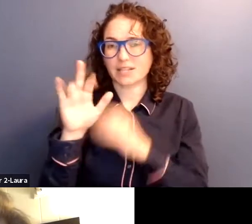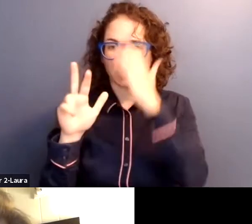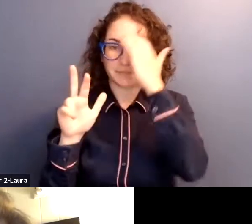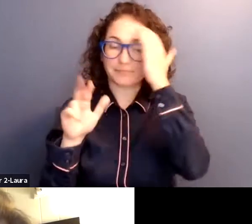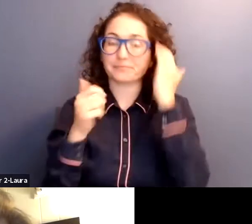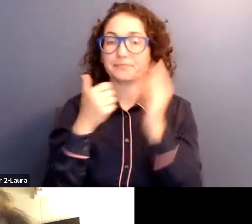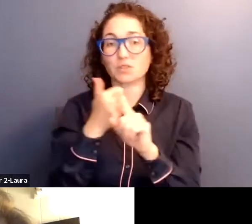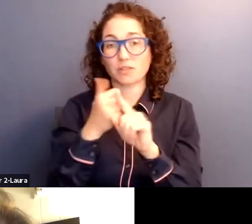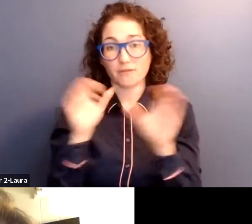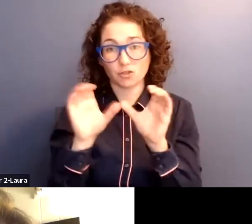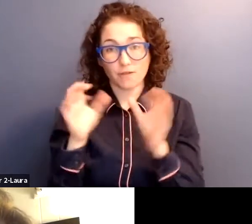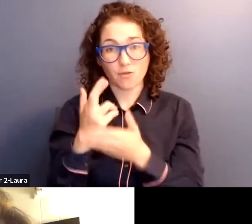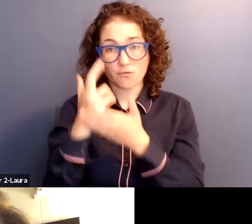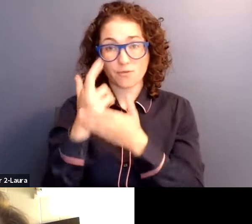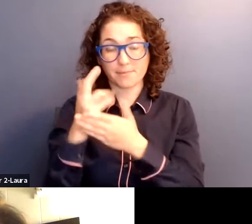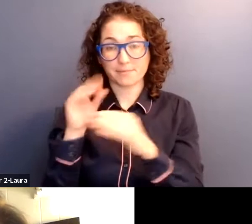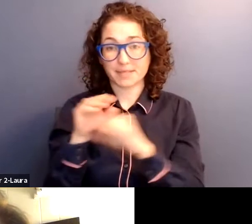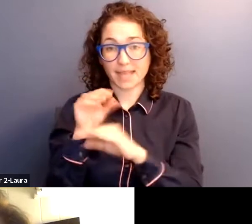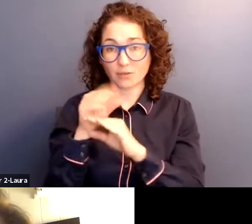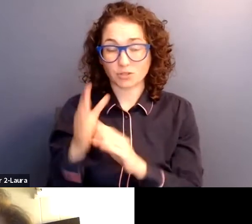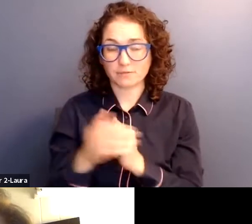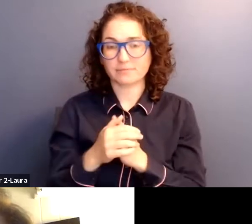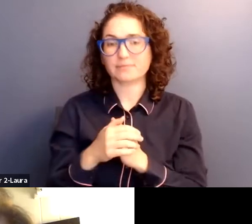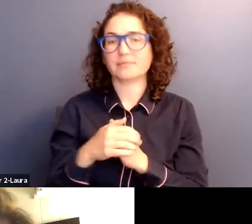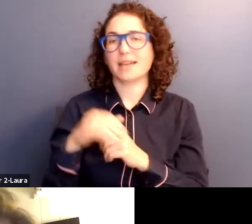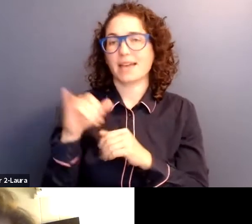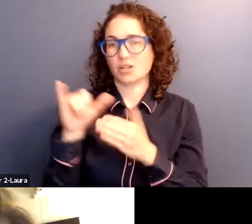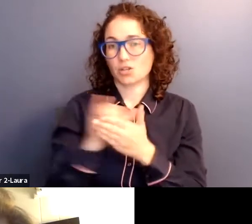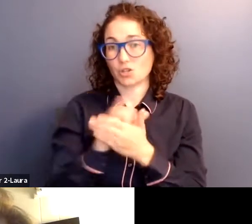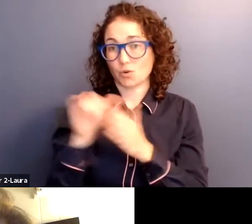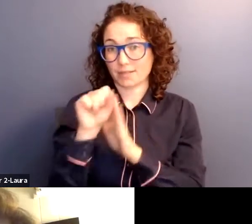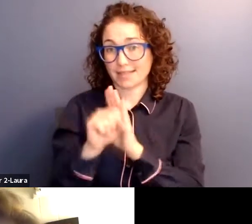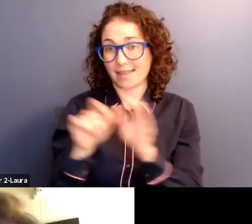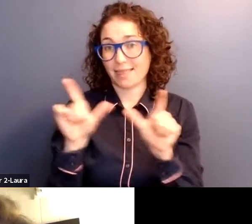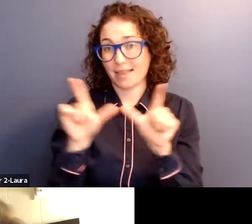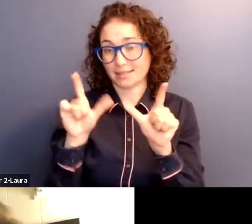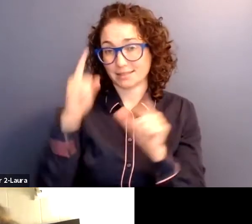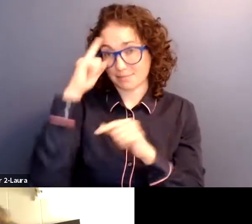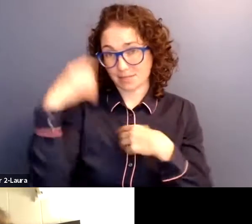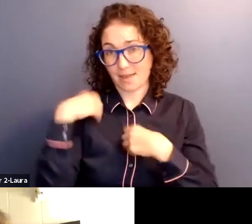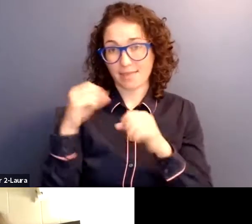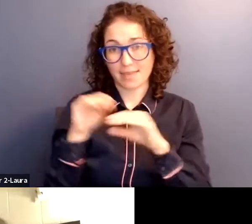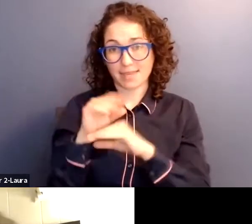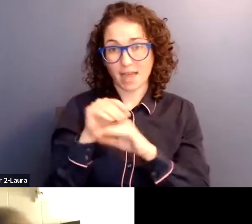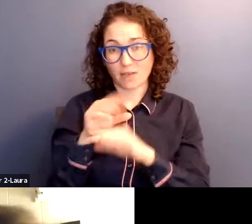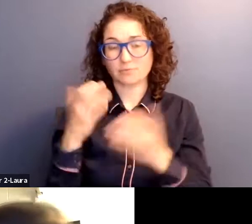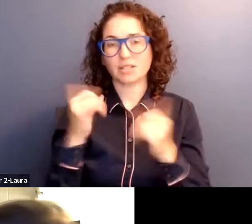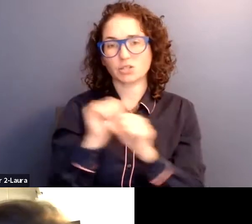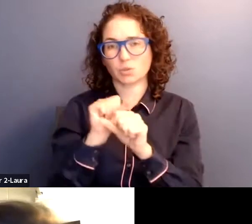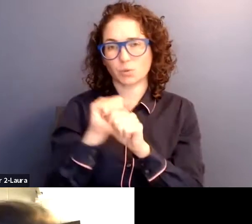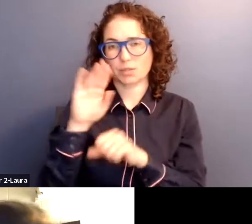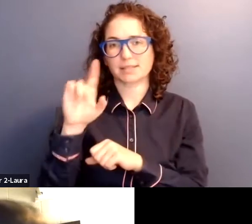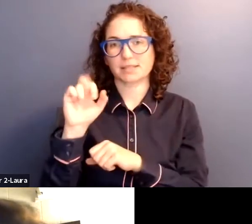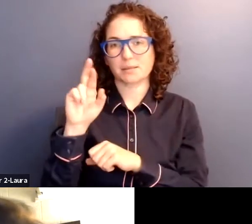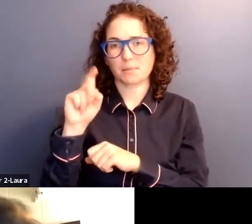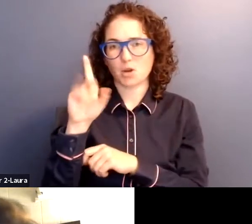is a certified rehabilitation counselor and a New York State licensed mental health counselor. Currently, she works at Berkeley College as the